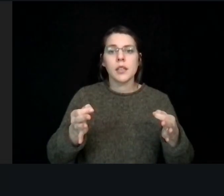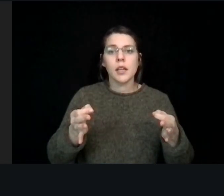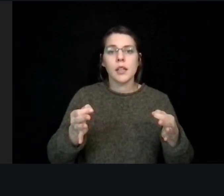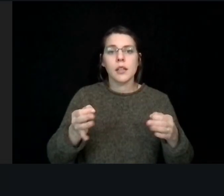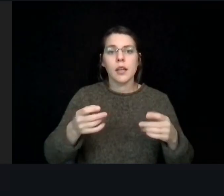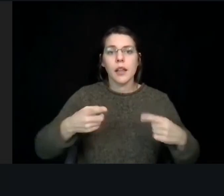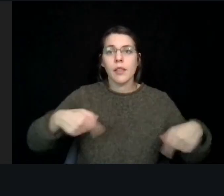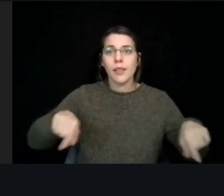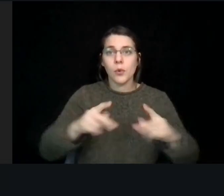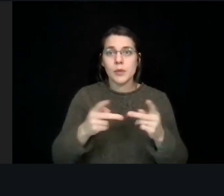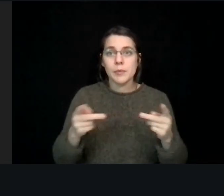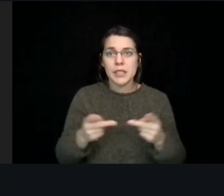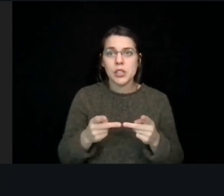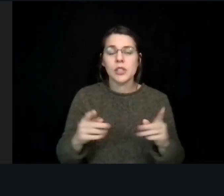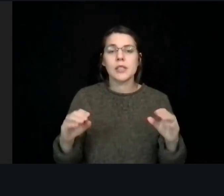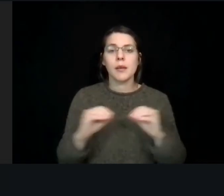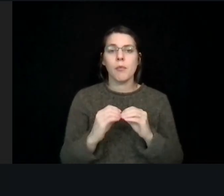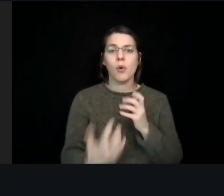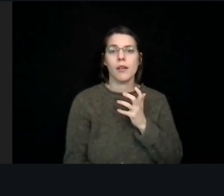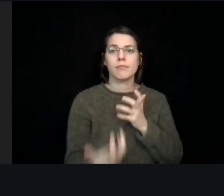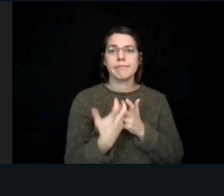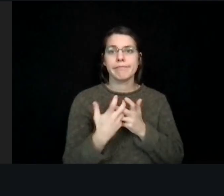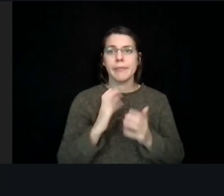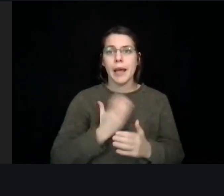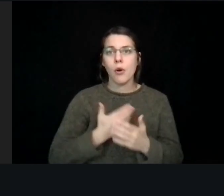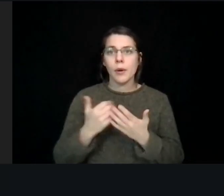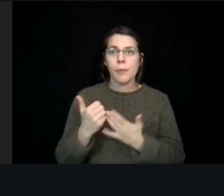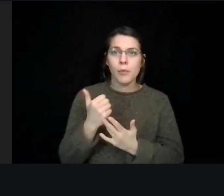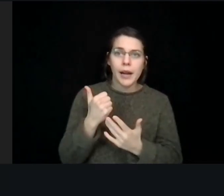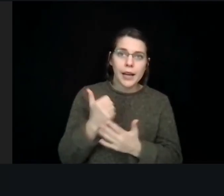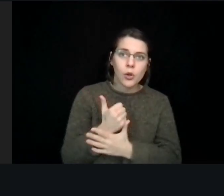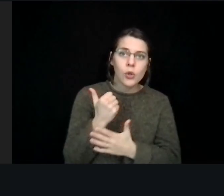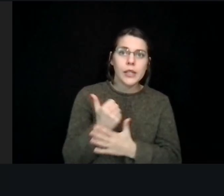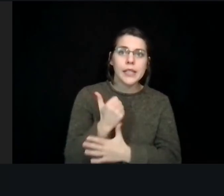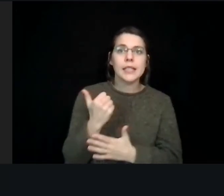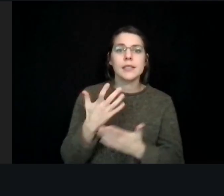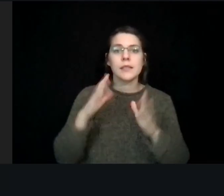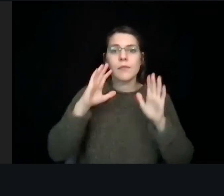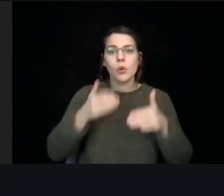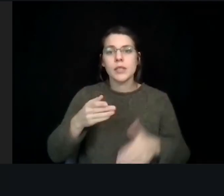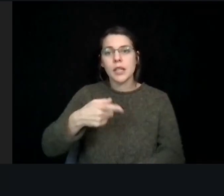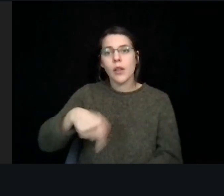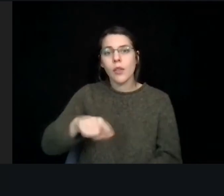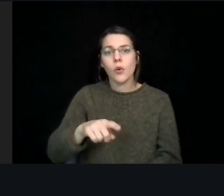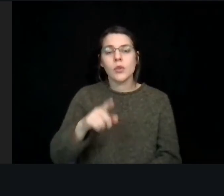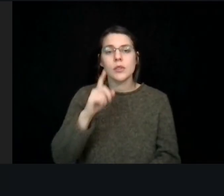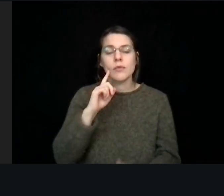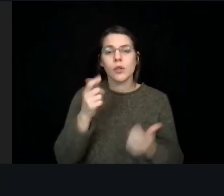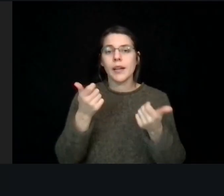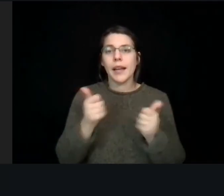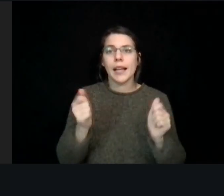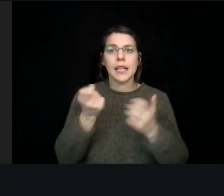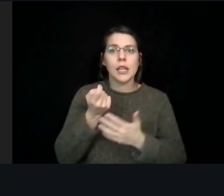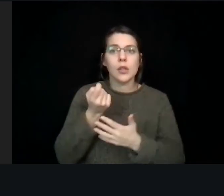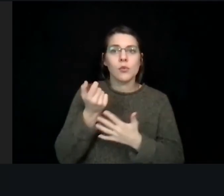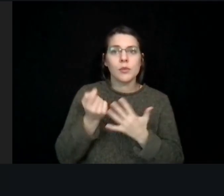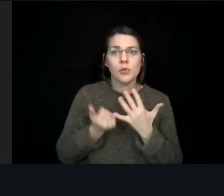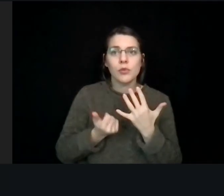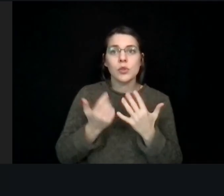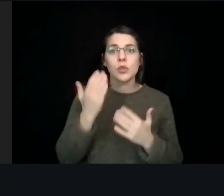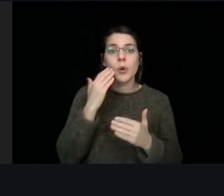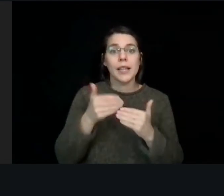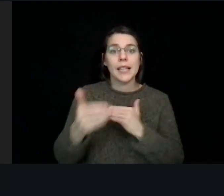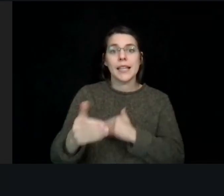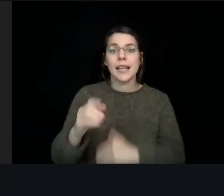more aligned with our priorities, looking at those as the focus for any removals, knowing that an incoming administration,